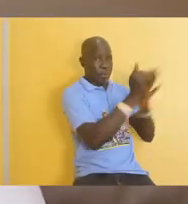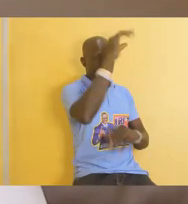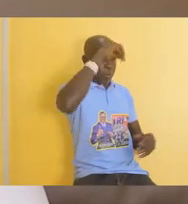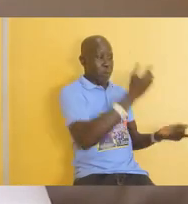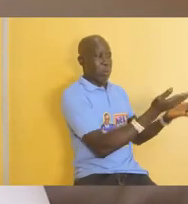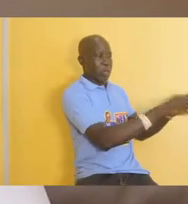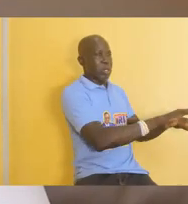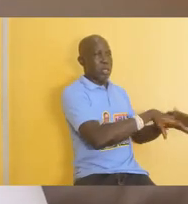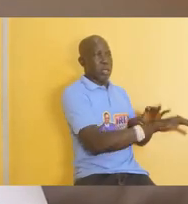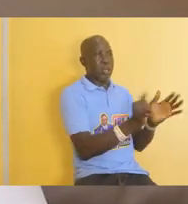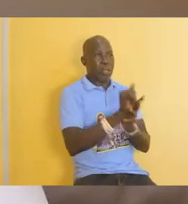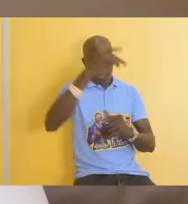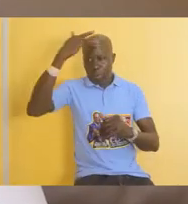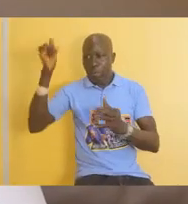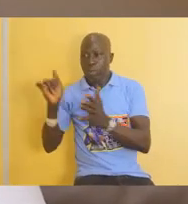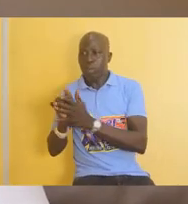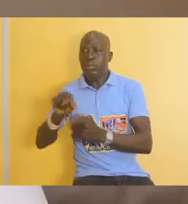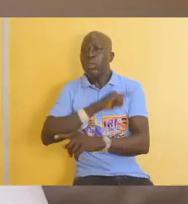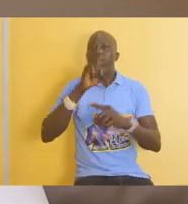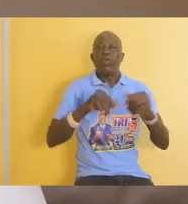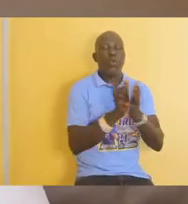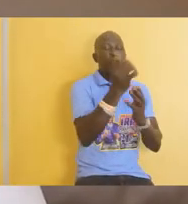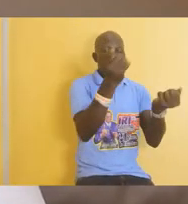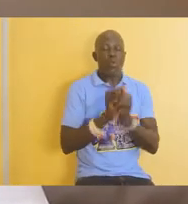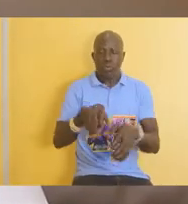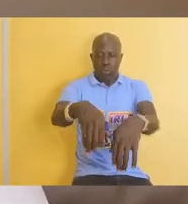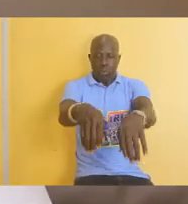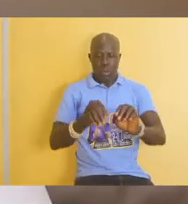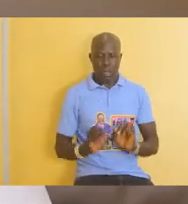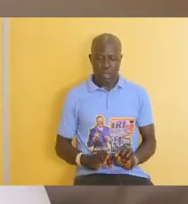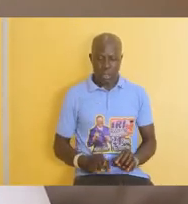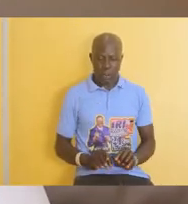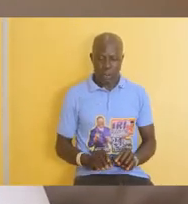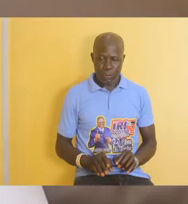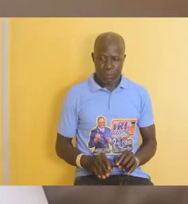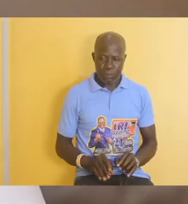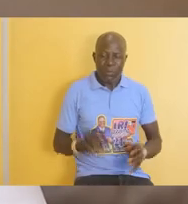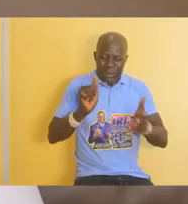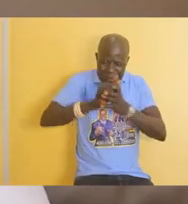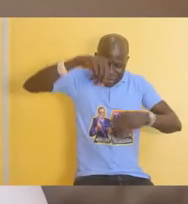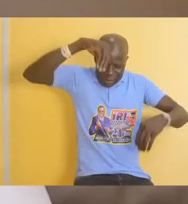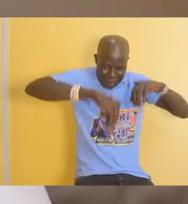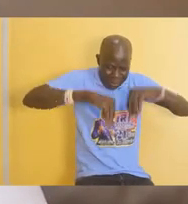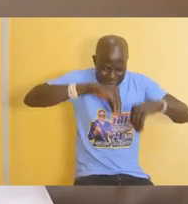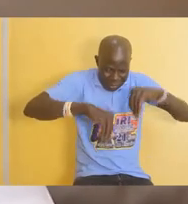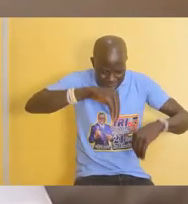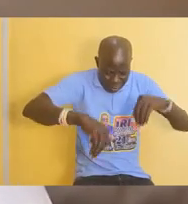the man has died on the battlefield but nipa ti won fe sin when they wanted to bury him iko to ta ma si si gaga gaga the exact pit